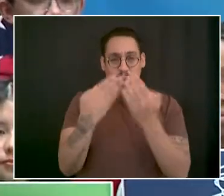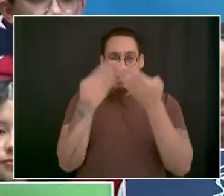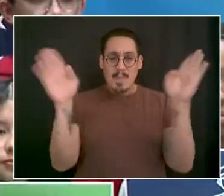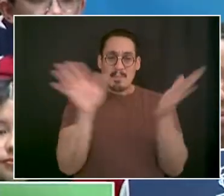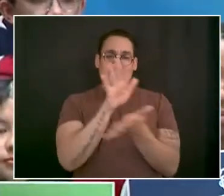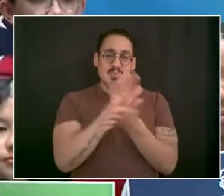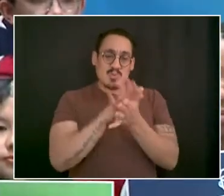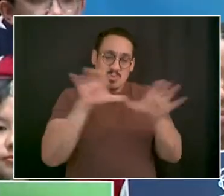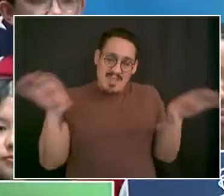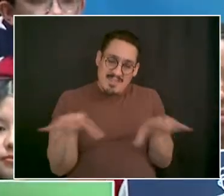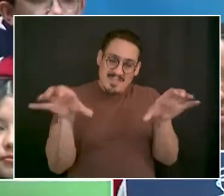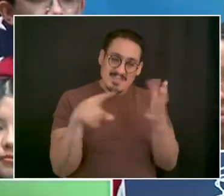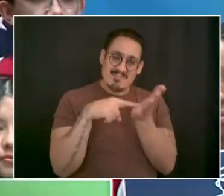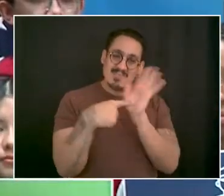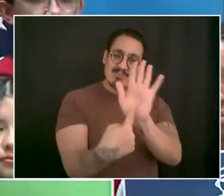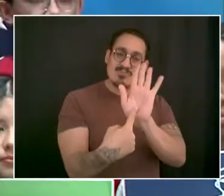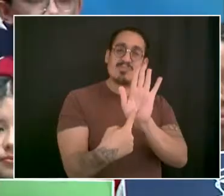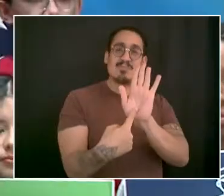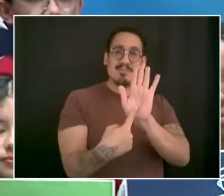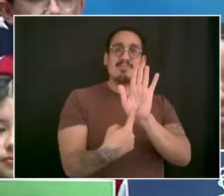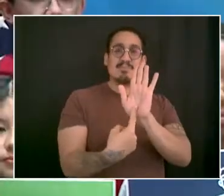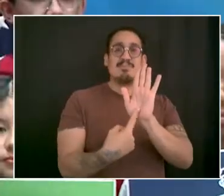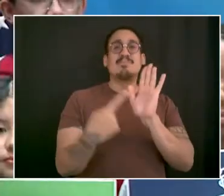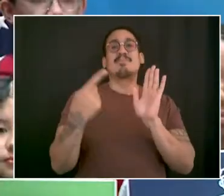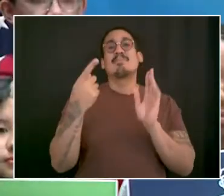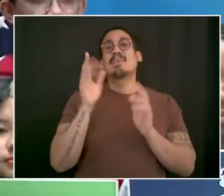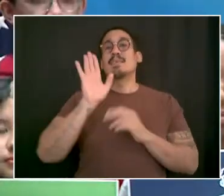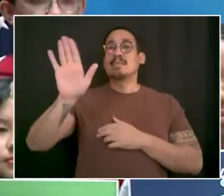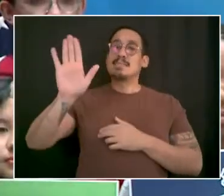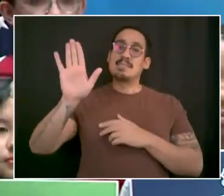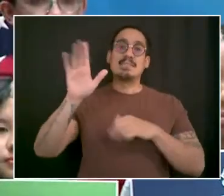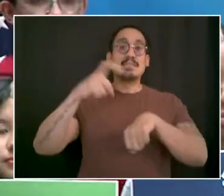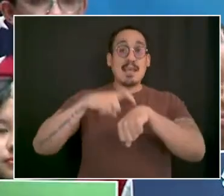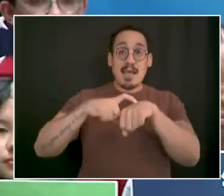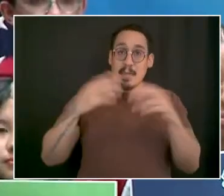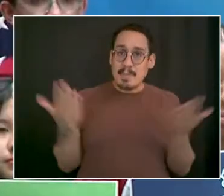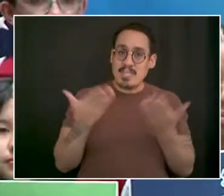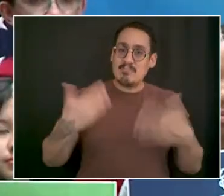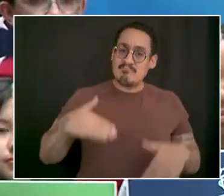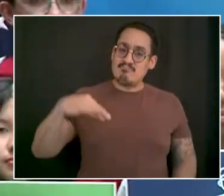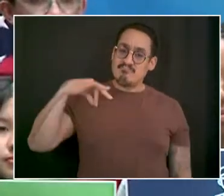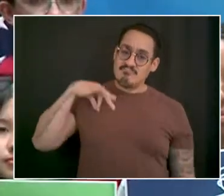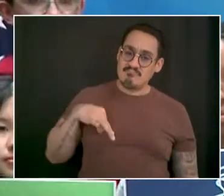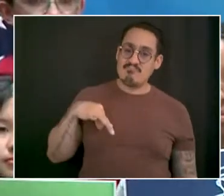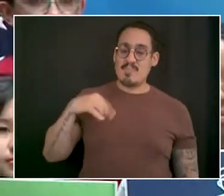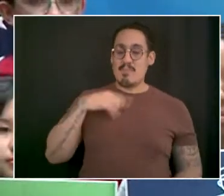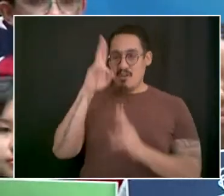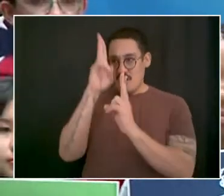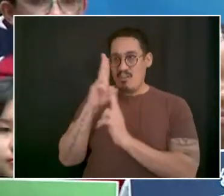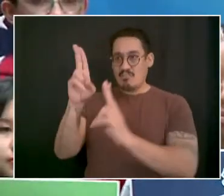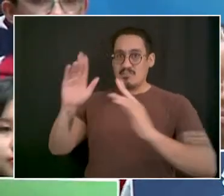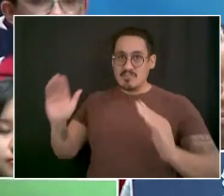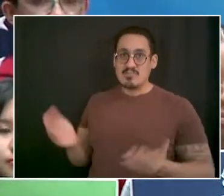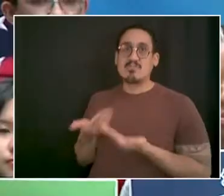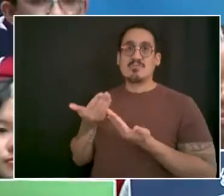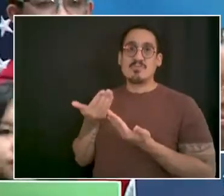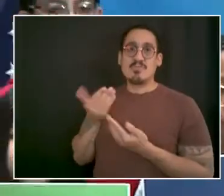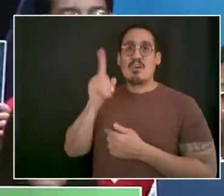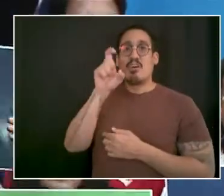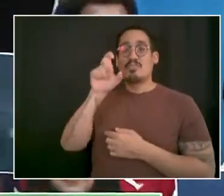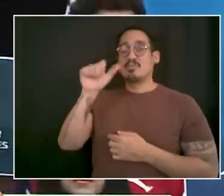demonstrate how valuable his time at Bayside High School was. With that, I'm honored to introduce the 110th Mayor of New York